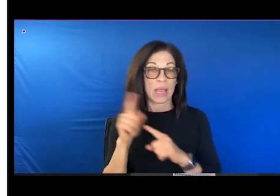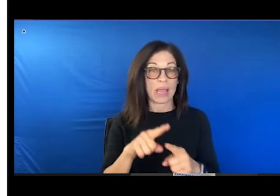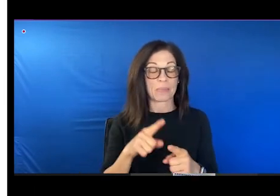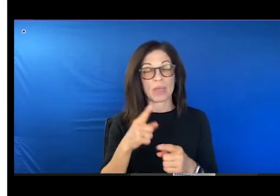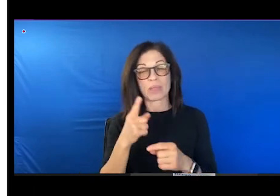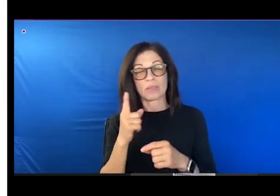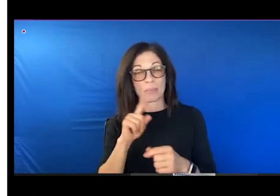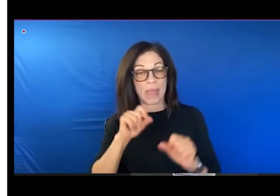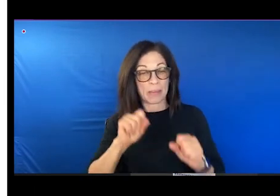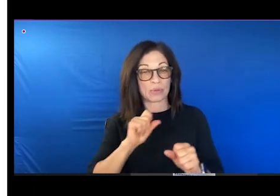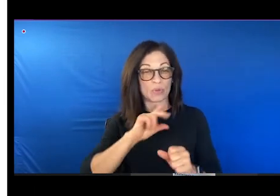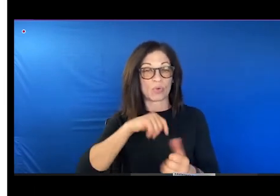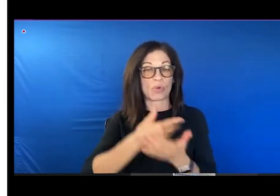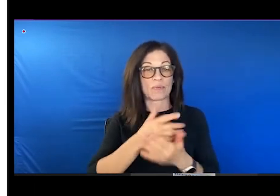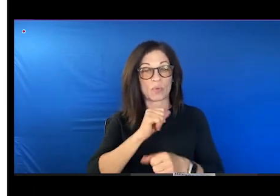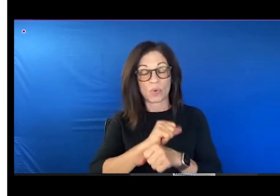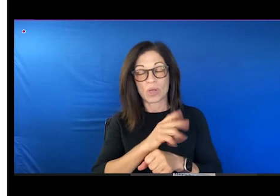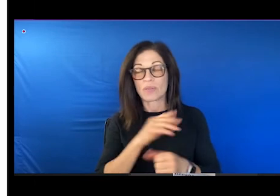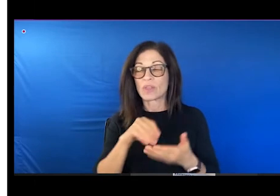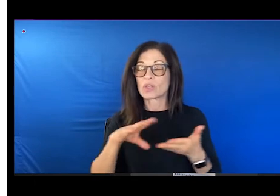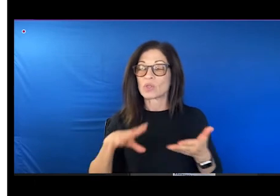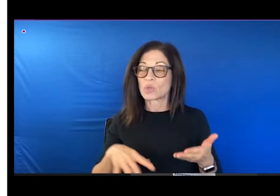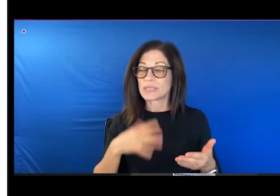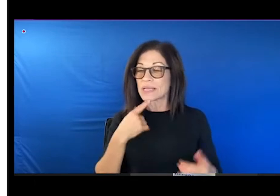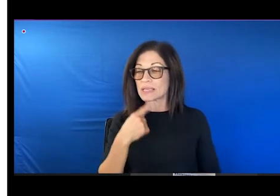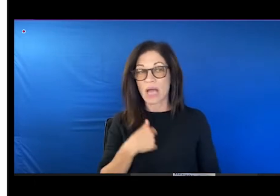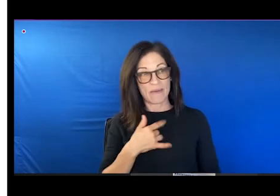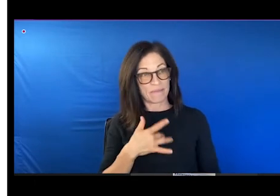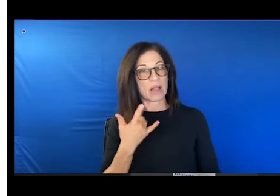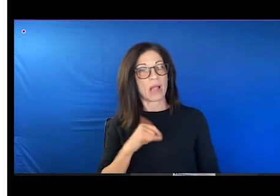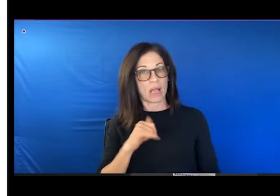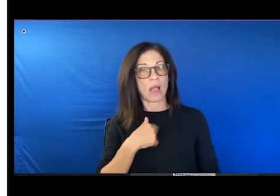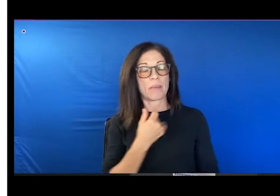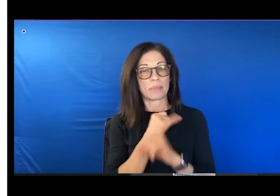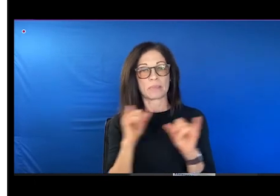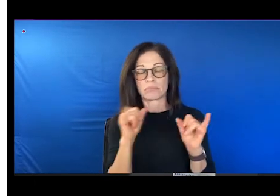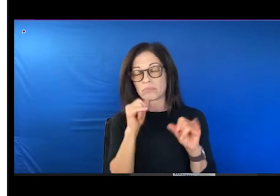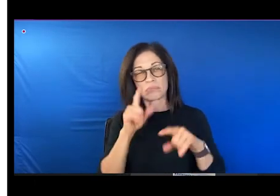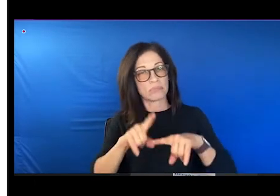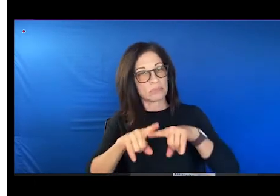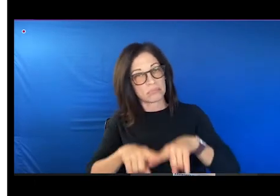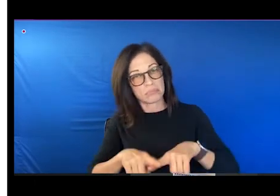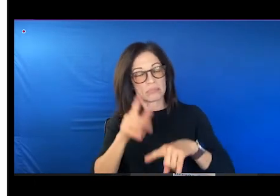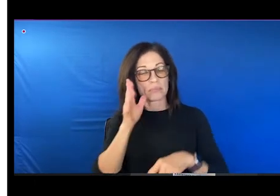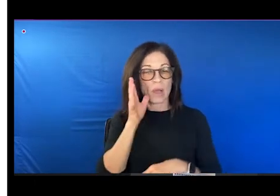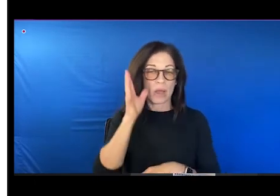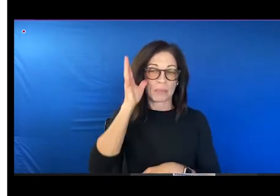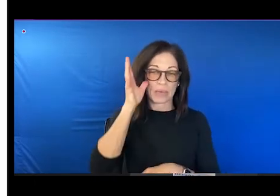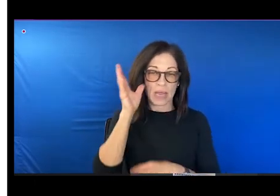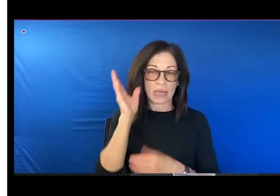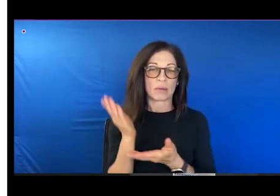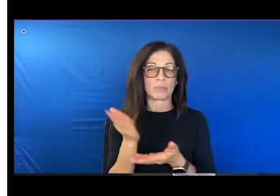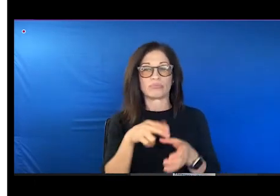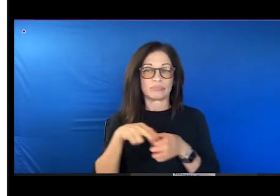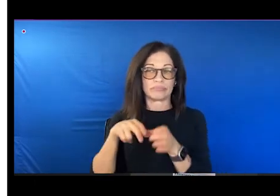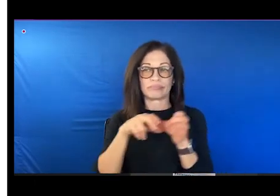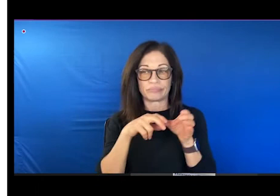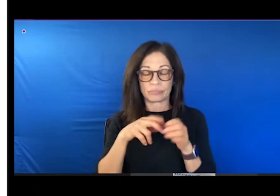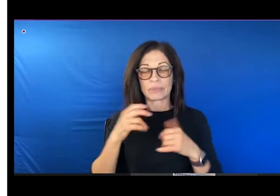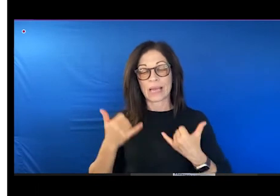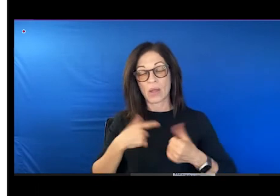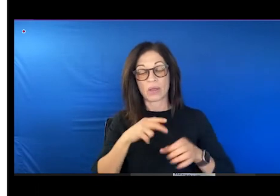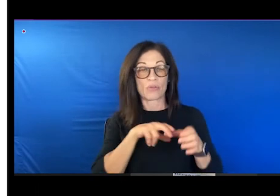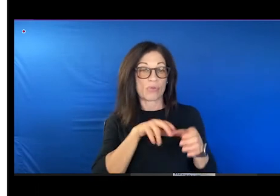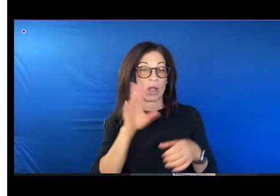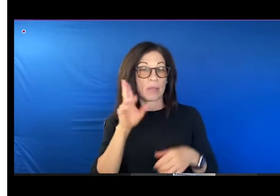able to get to work. And the student said, I feel like I'm independent. I don't need to depend upon mom and dad to take